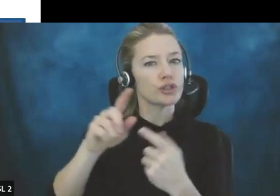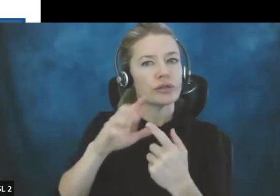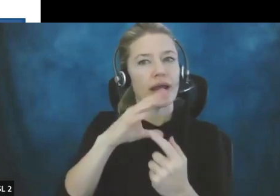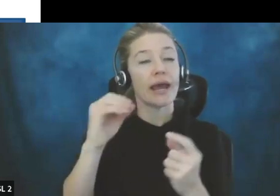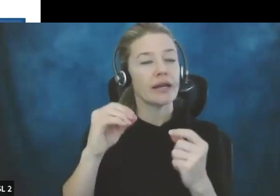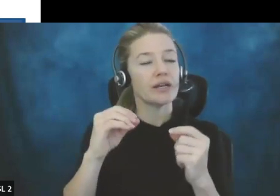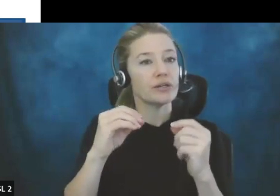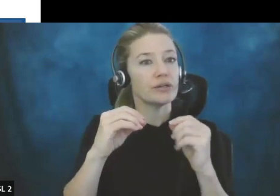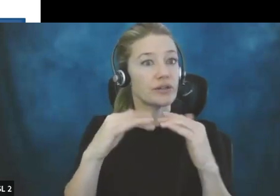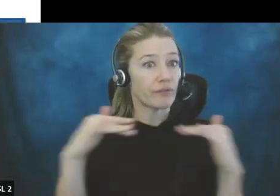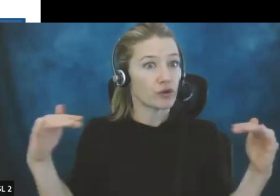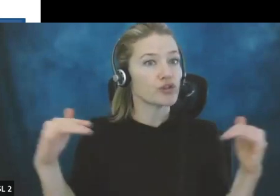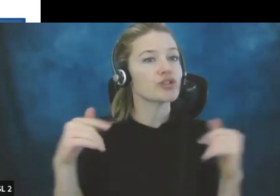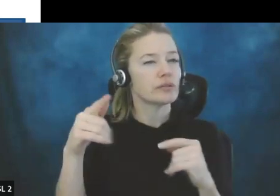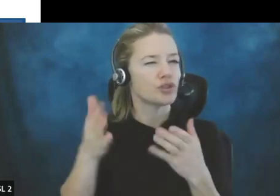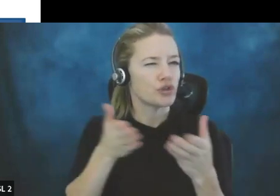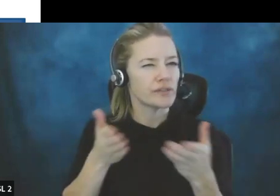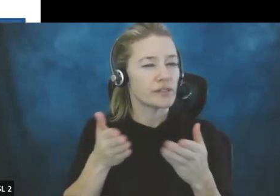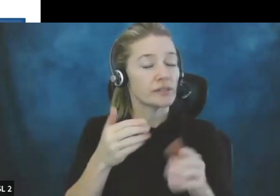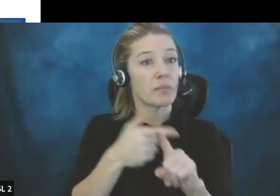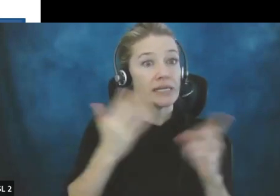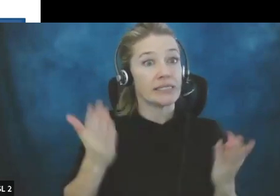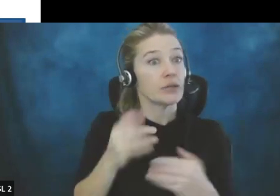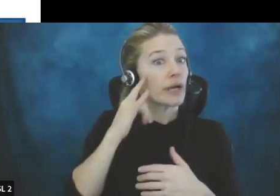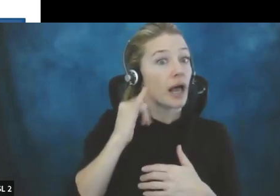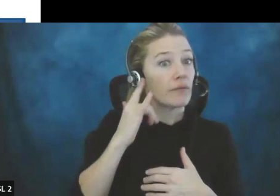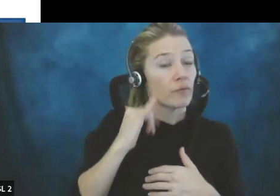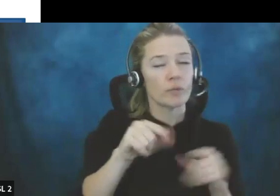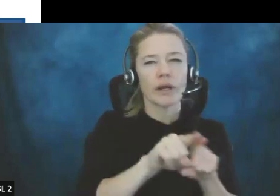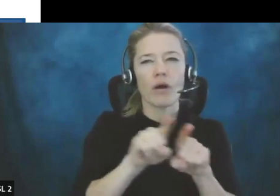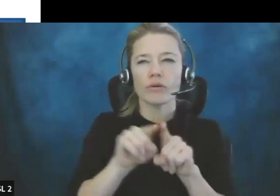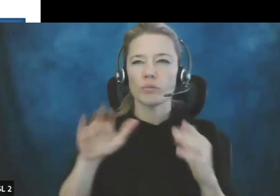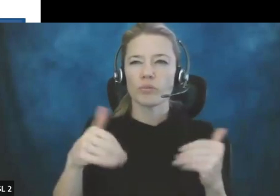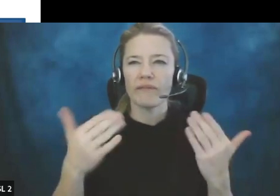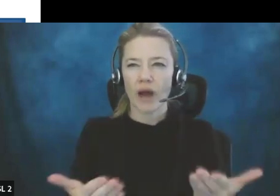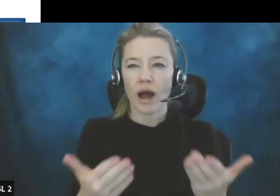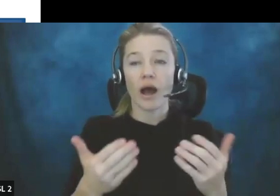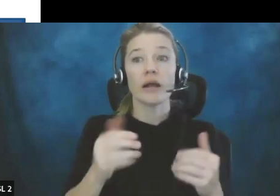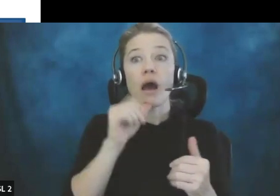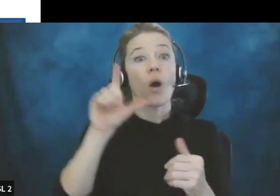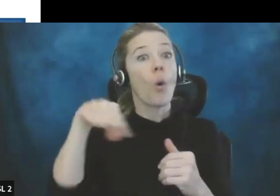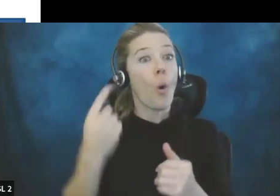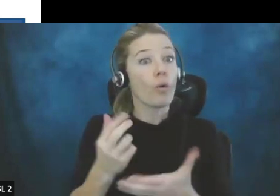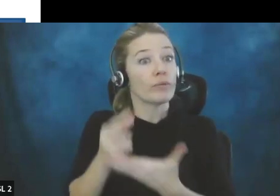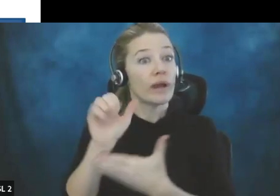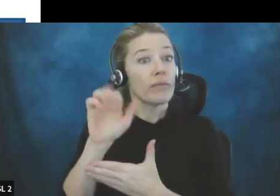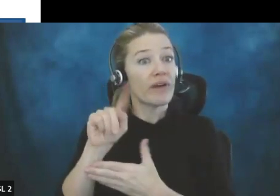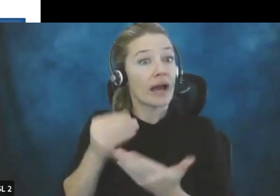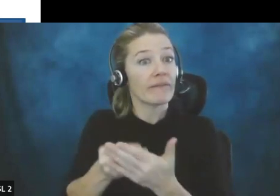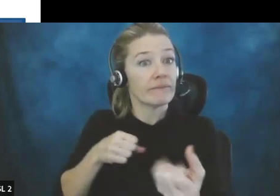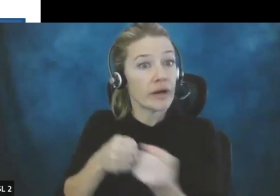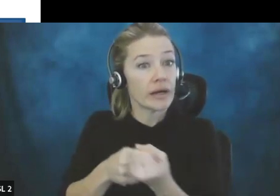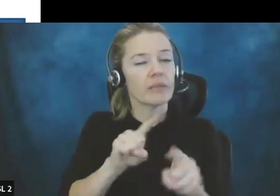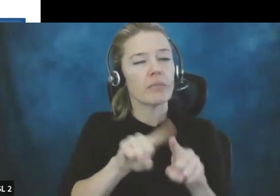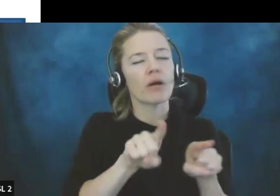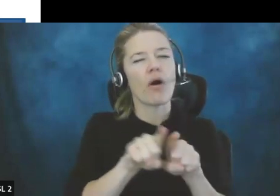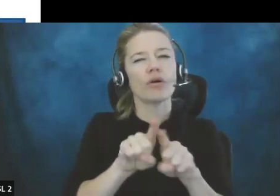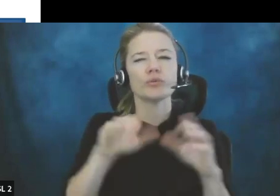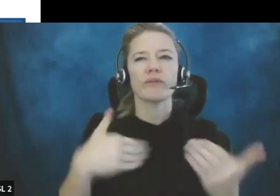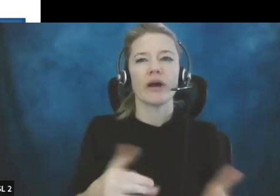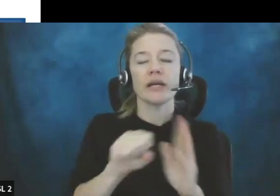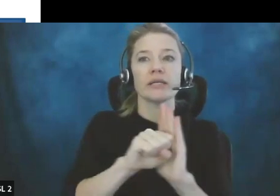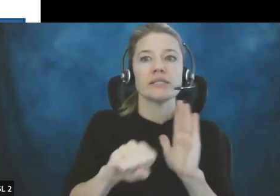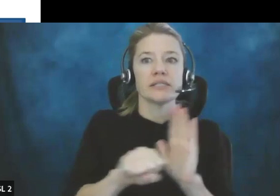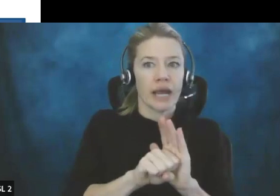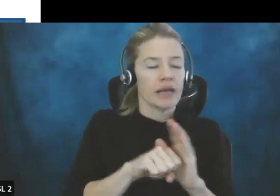referral, transition and diversion services. And then in California, we also provide, besides the Rehab Act funding,